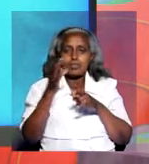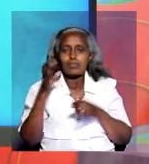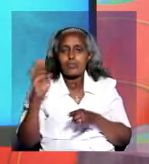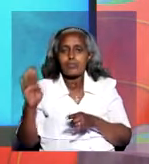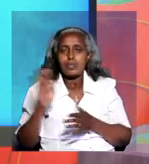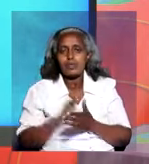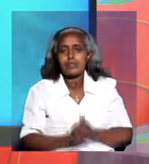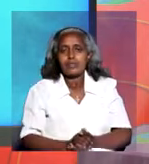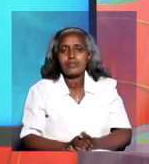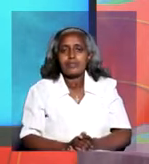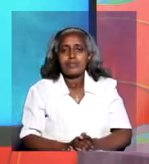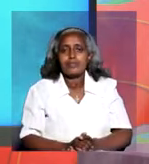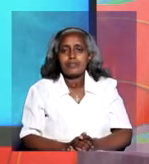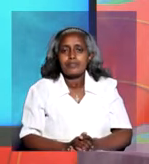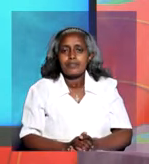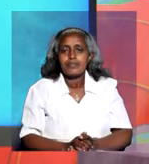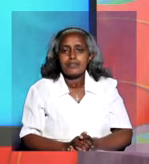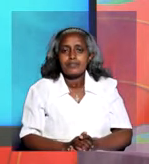b.